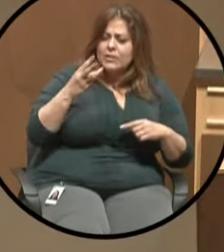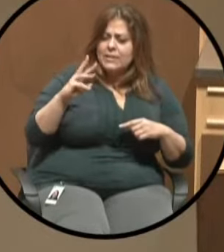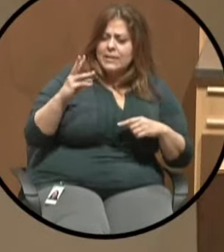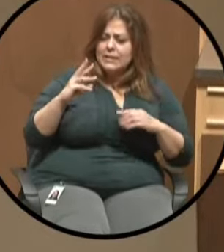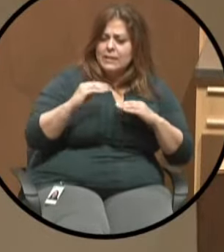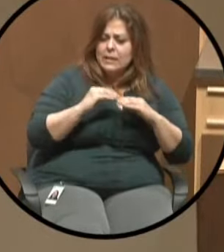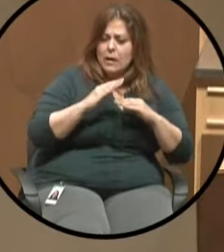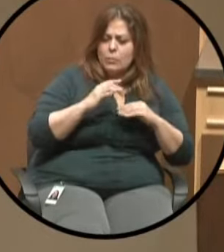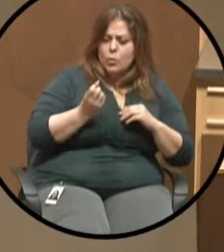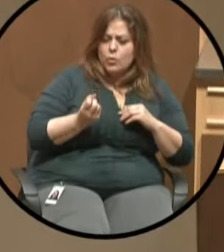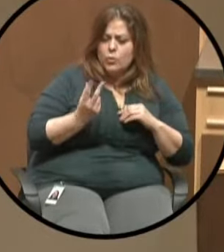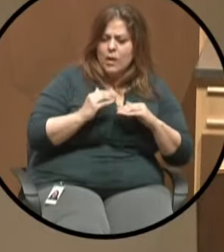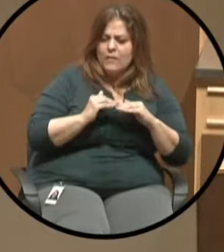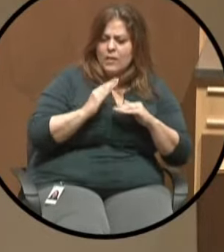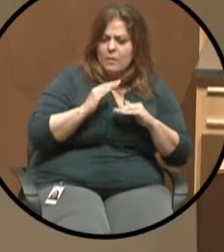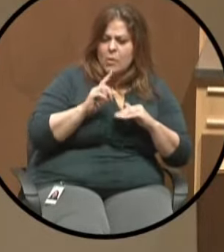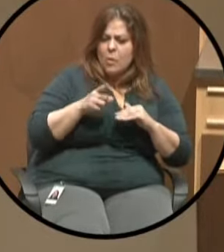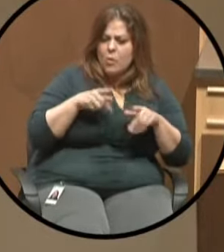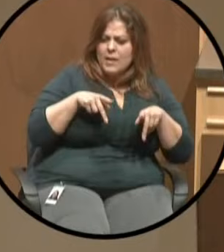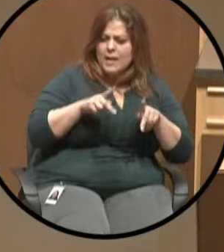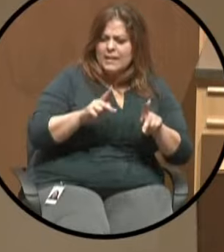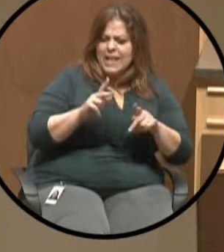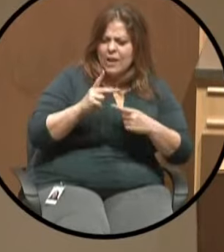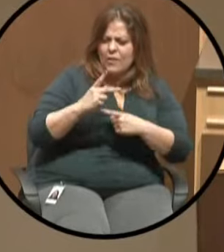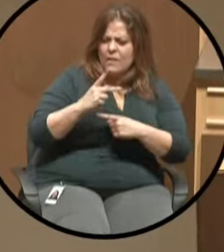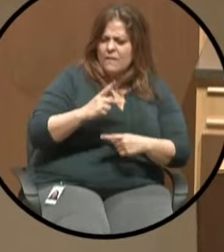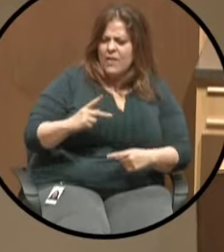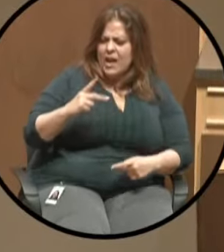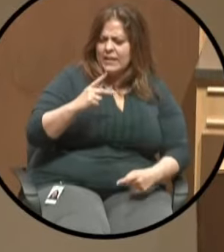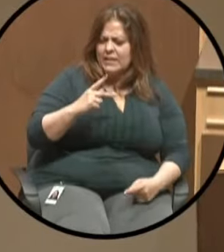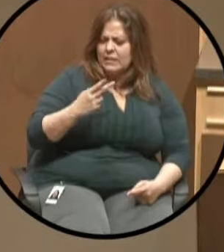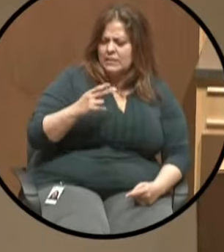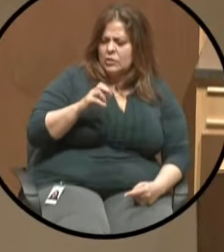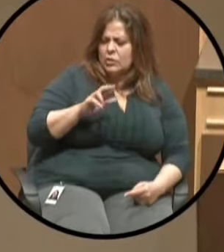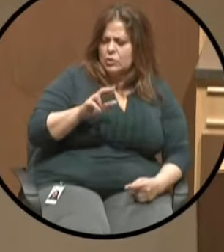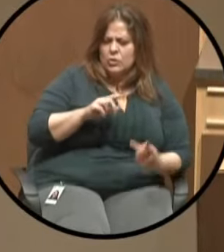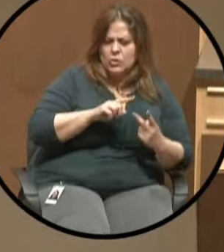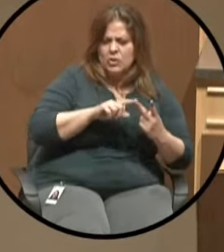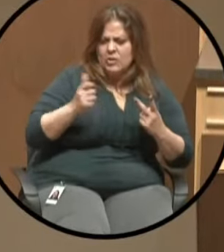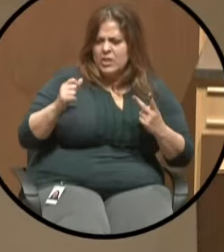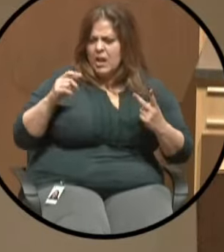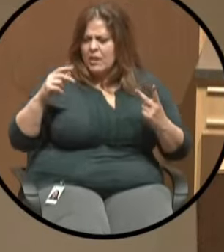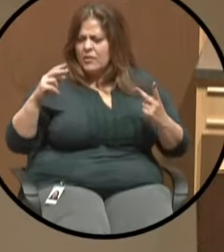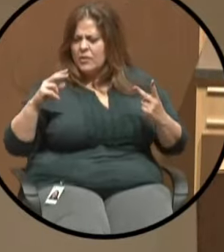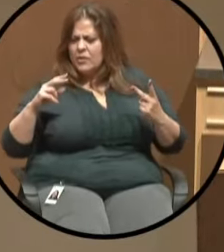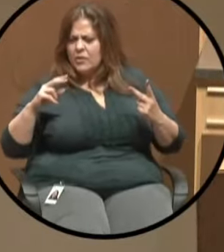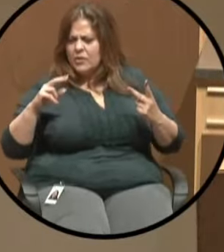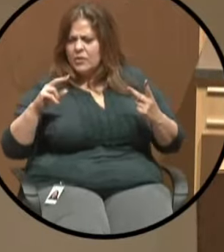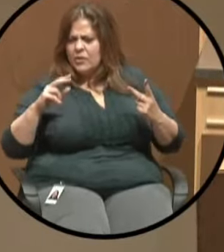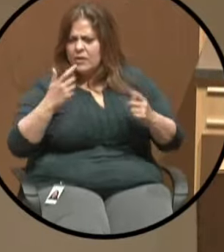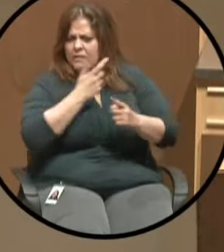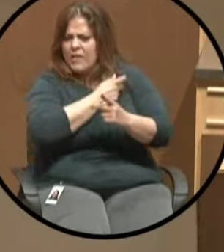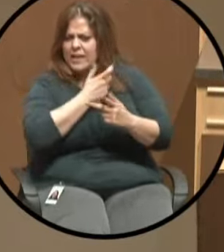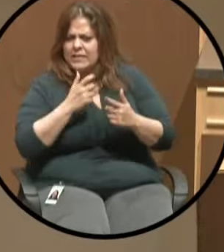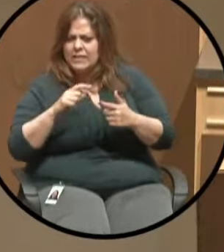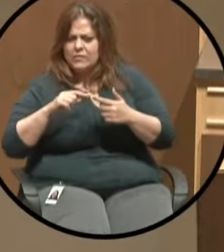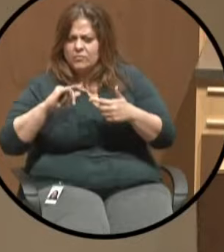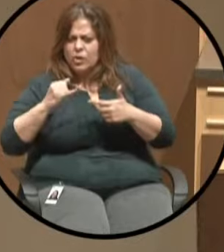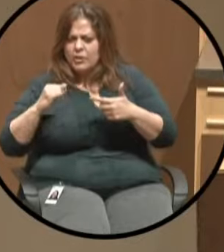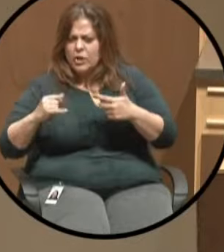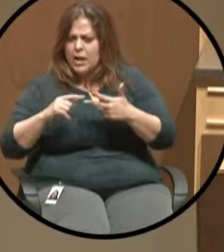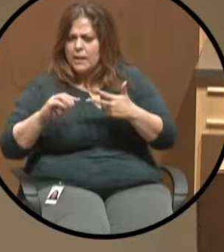up or 12 and up only allowed to receive the Pfizer vaccine but not the other vaccines like J&J or